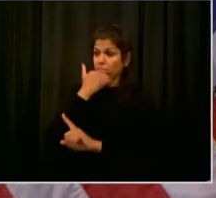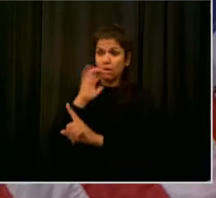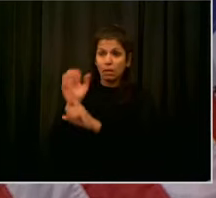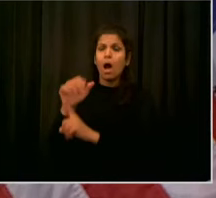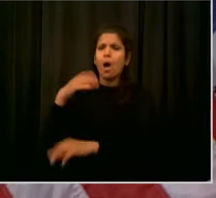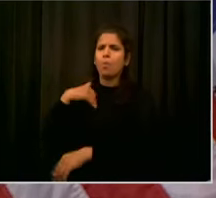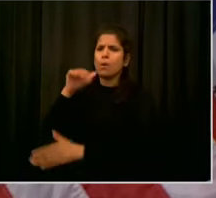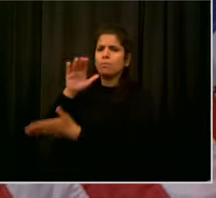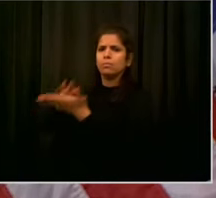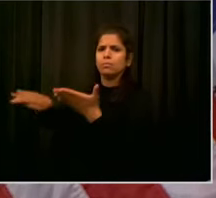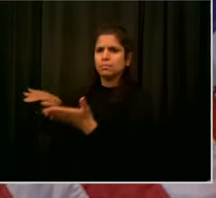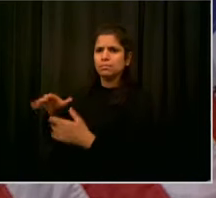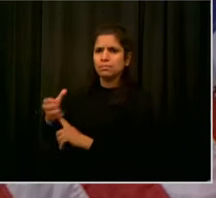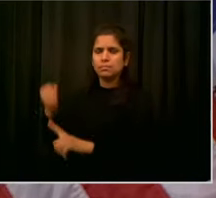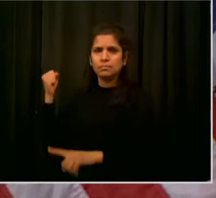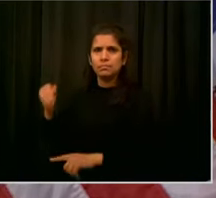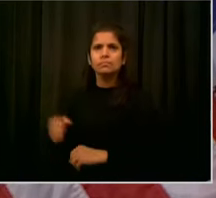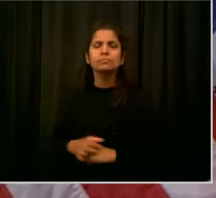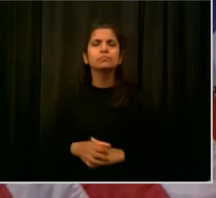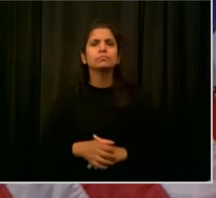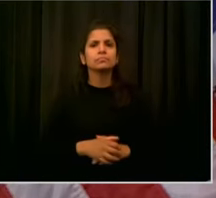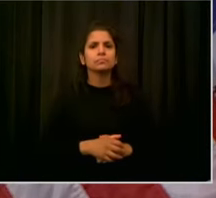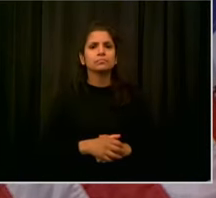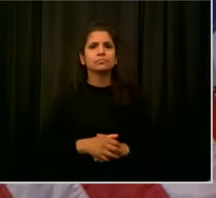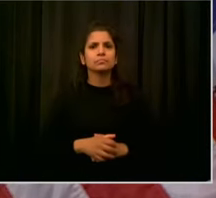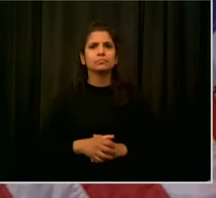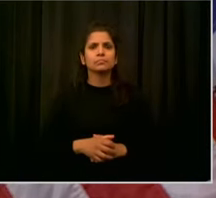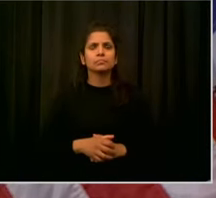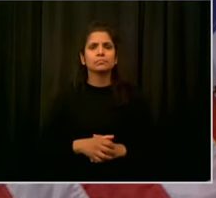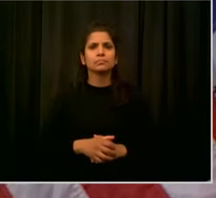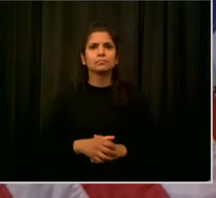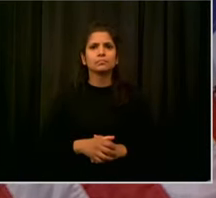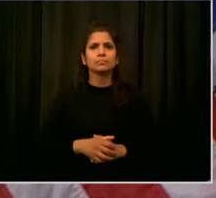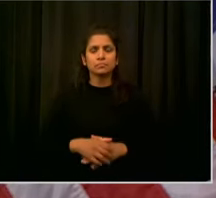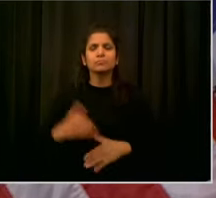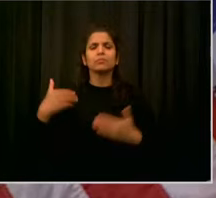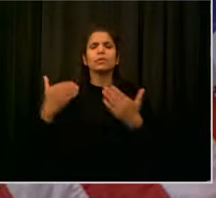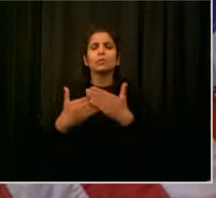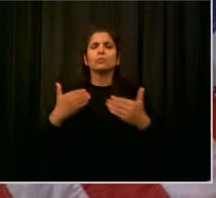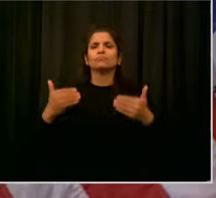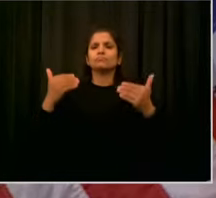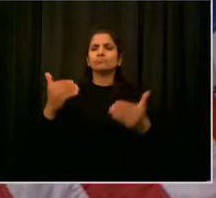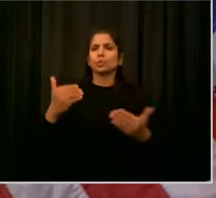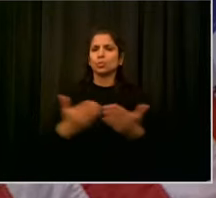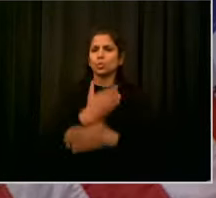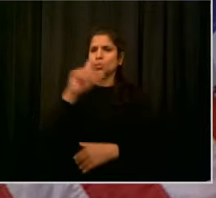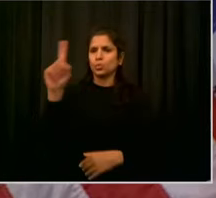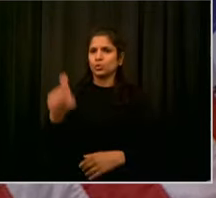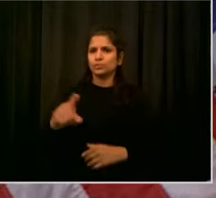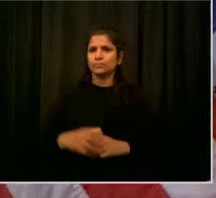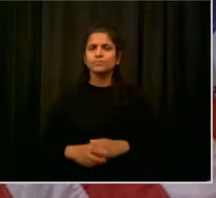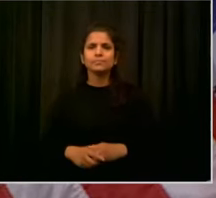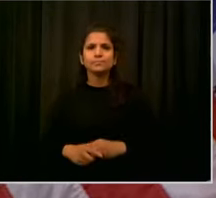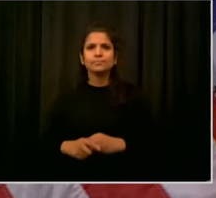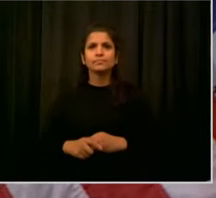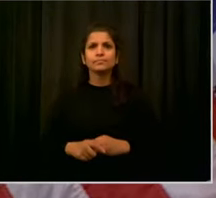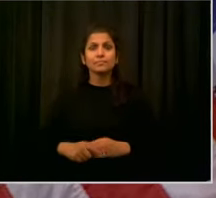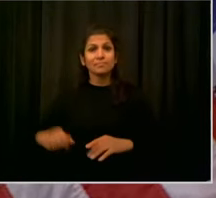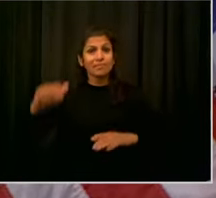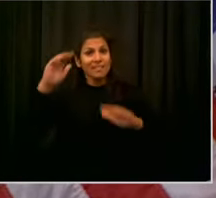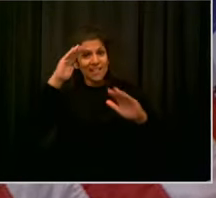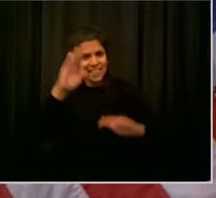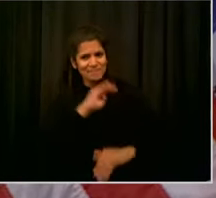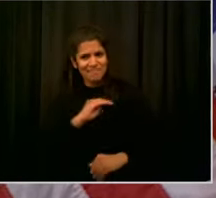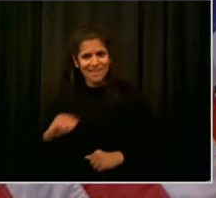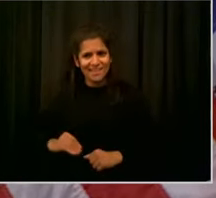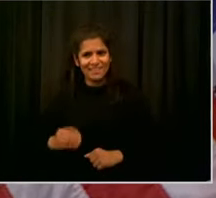Thank you, Mr. Mayor. I wanted to ask you, I know that we saw a big decrease last night in